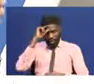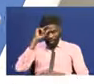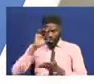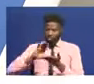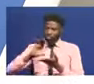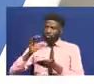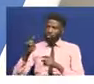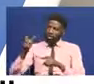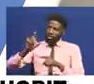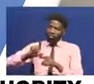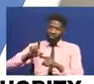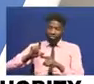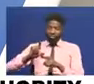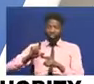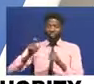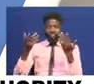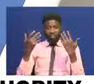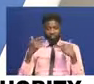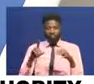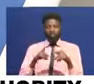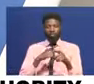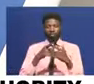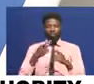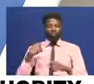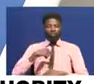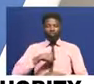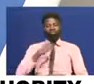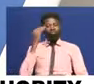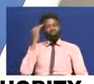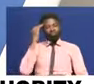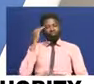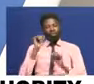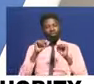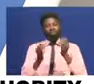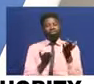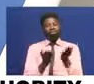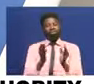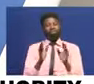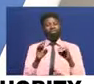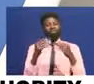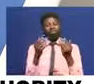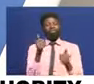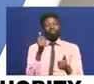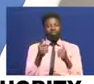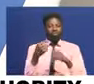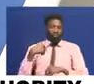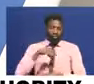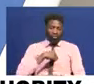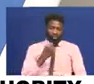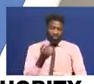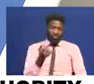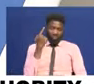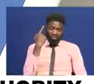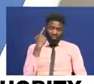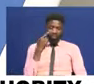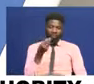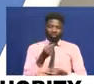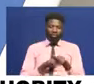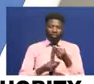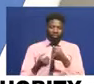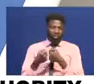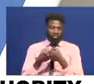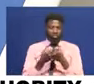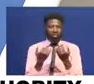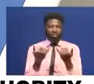we'll say these are the benefits we can be able to deliver based on the funds that are available. Mm-hmm. We are aware of the economic realities of the current moment, and we know,